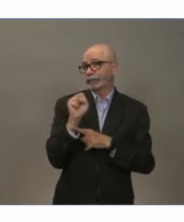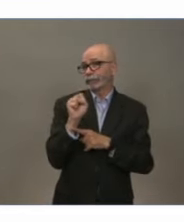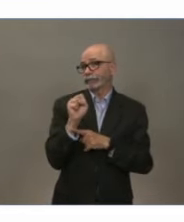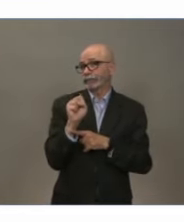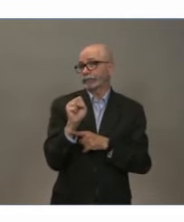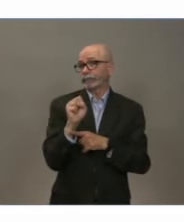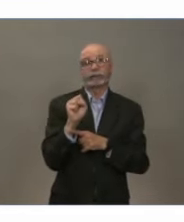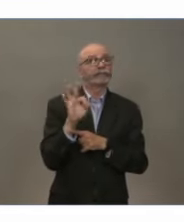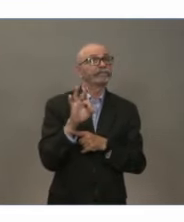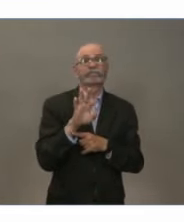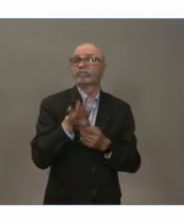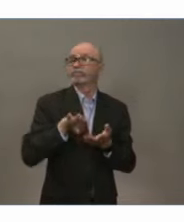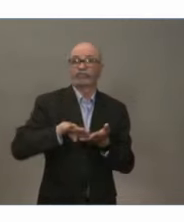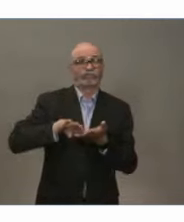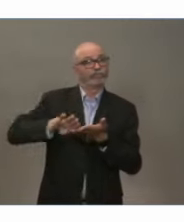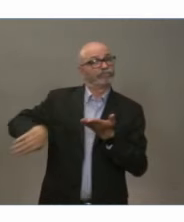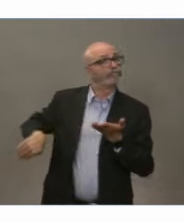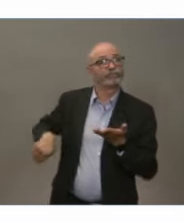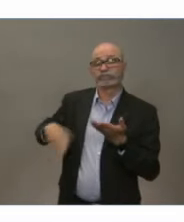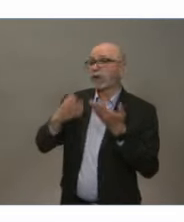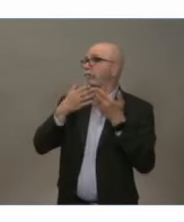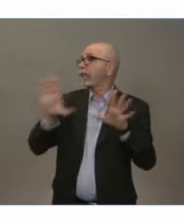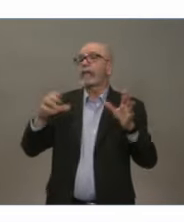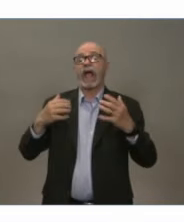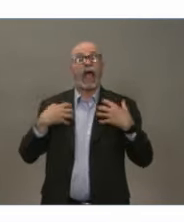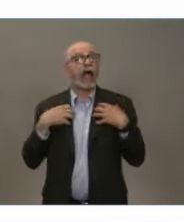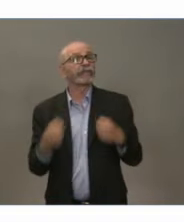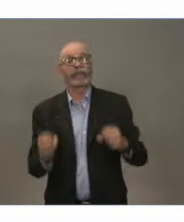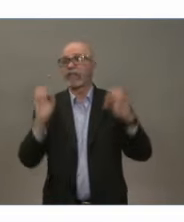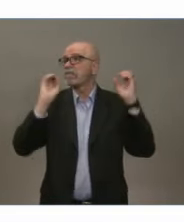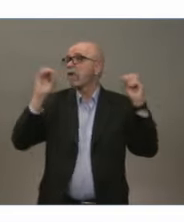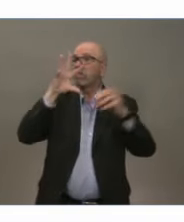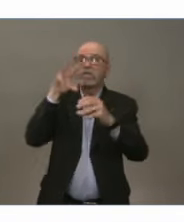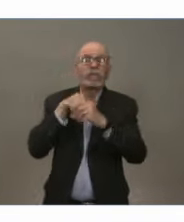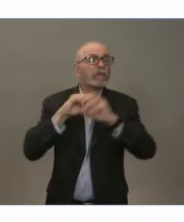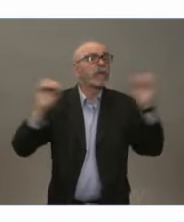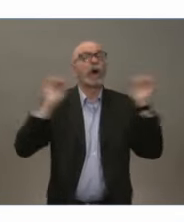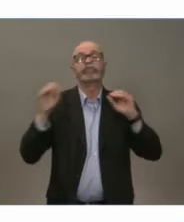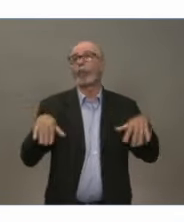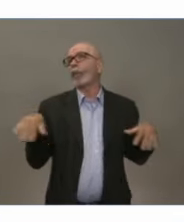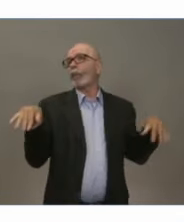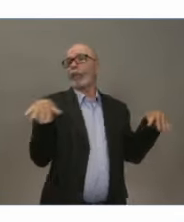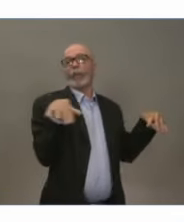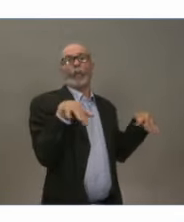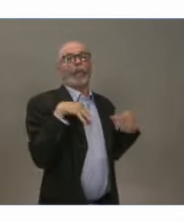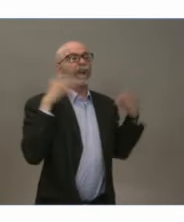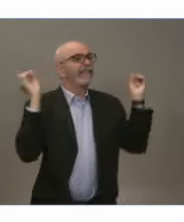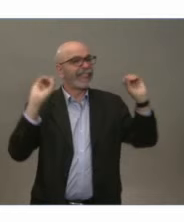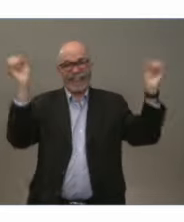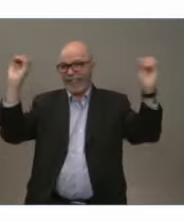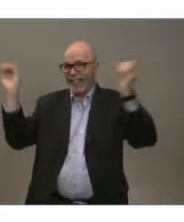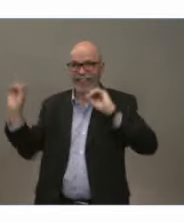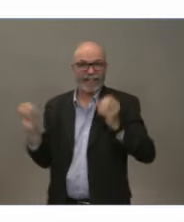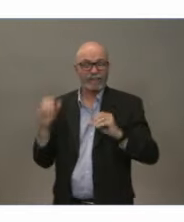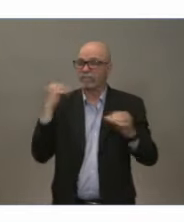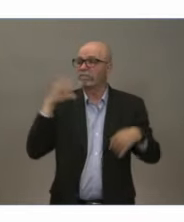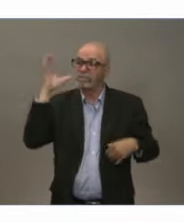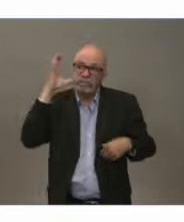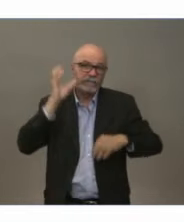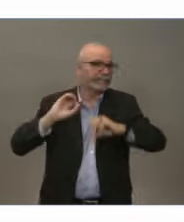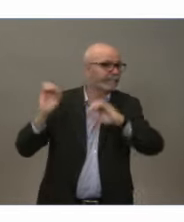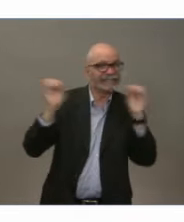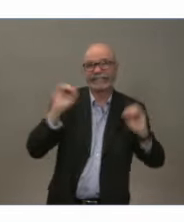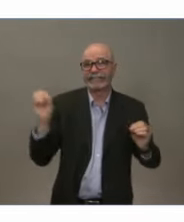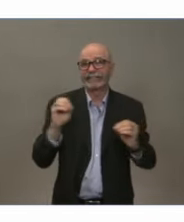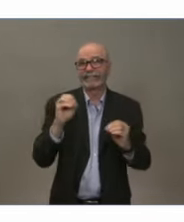measures. And I don't want people to, the numbers are modeling numbers. They're not a 100% accurate